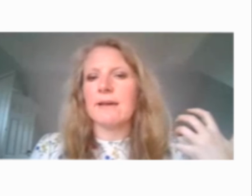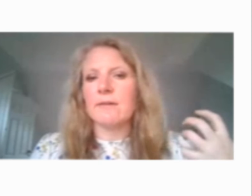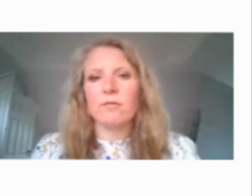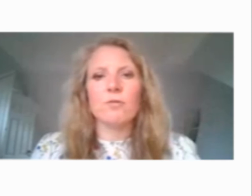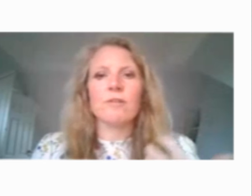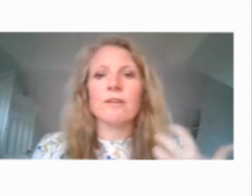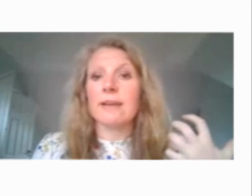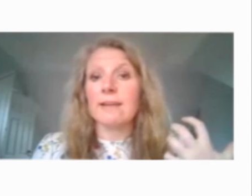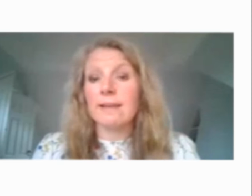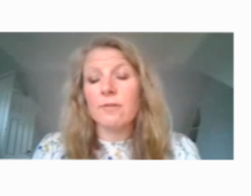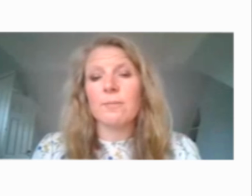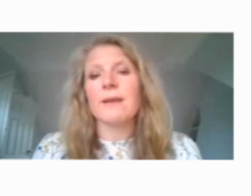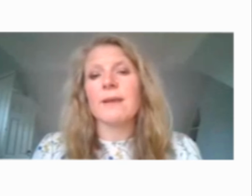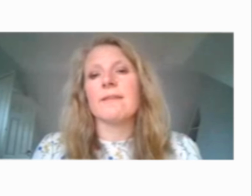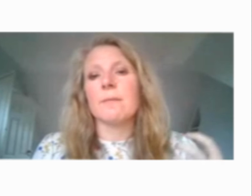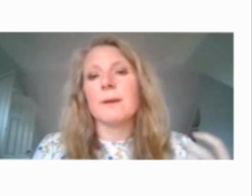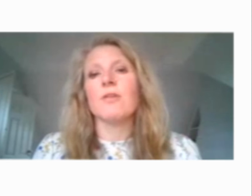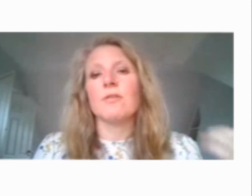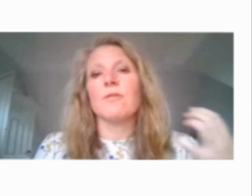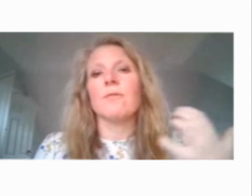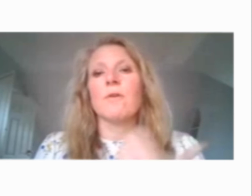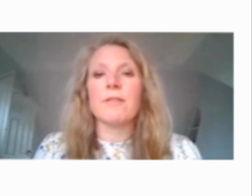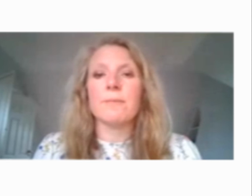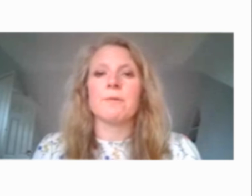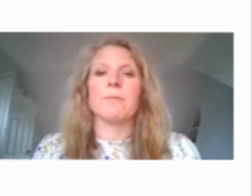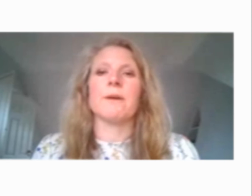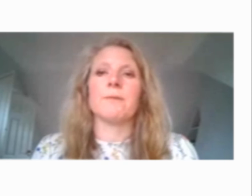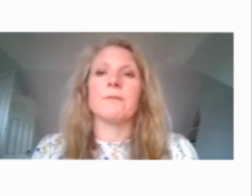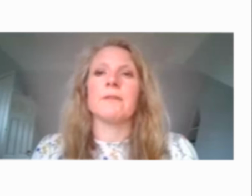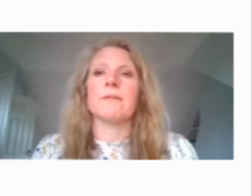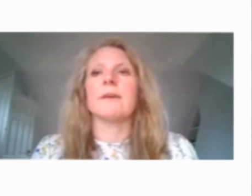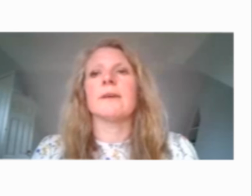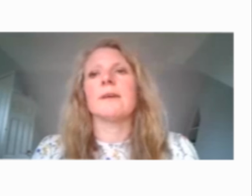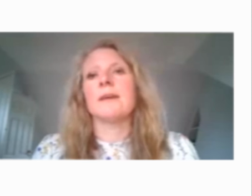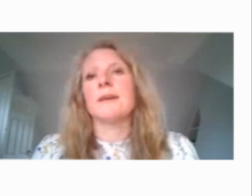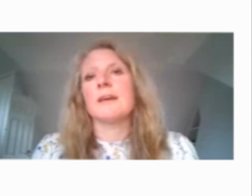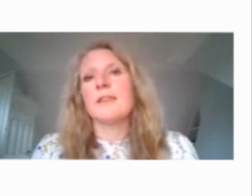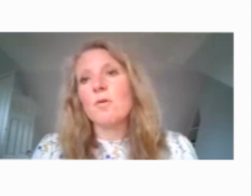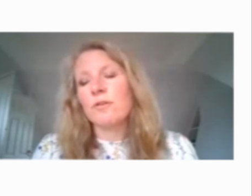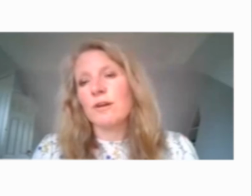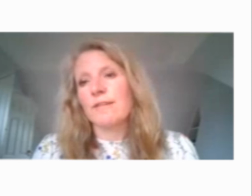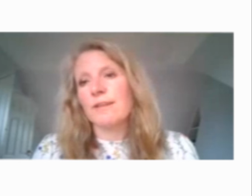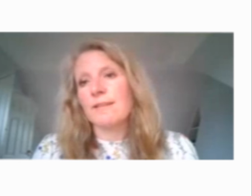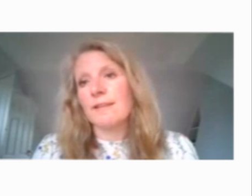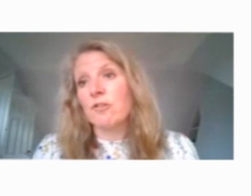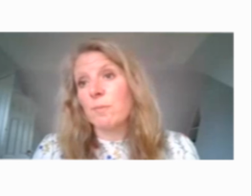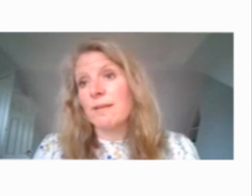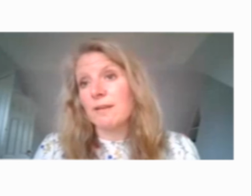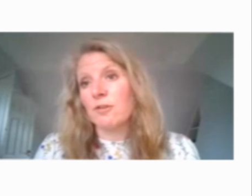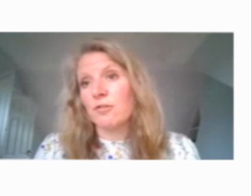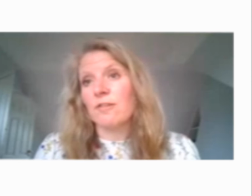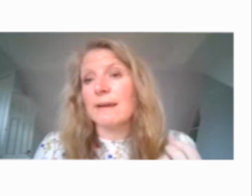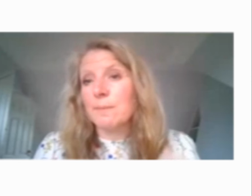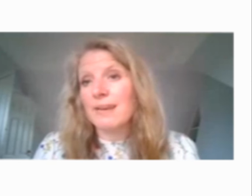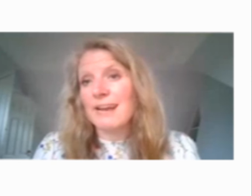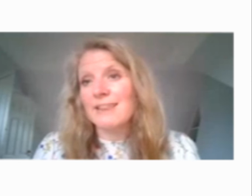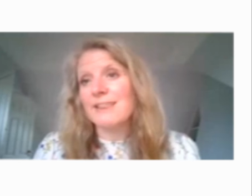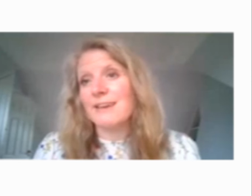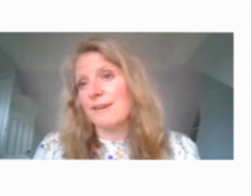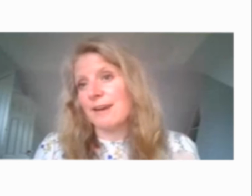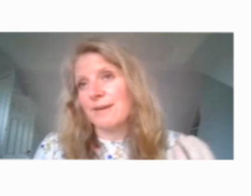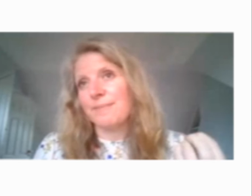land, their resources, their sacred spaces are being used for other people's purposes. There are also concerns that nature-based solutions,